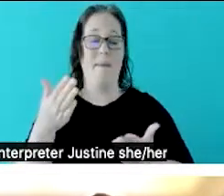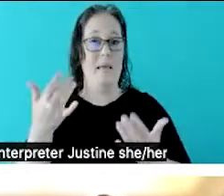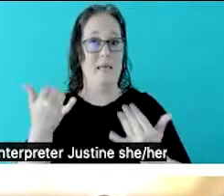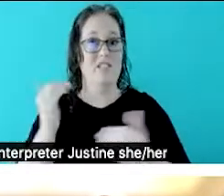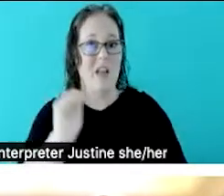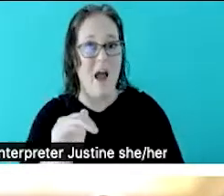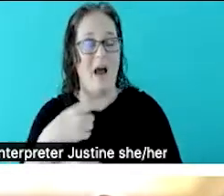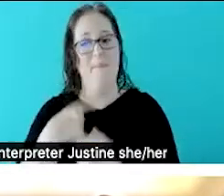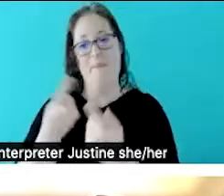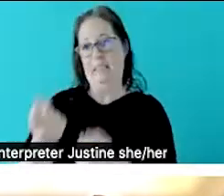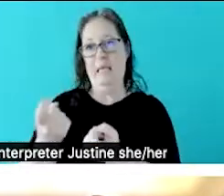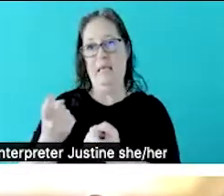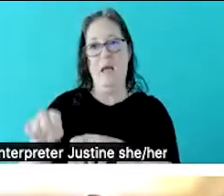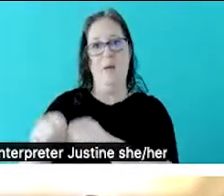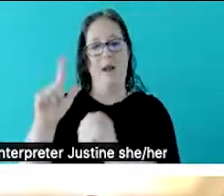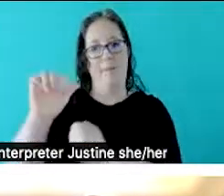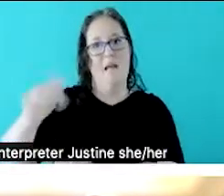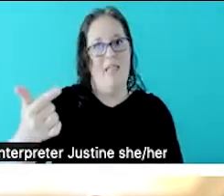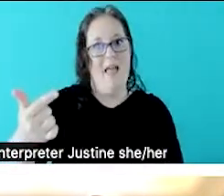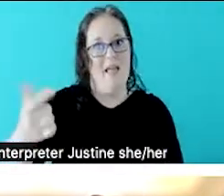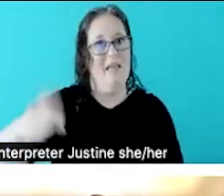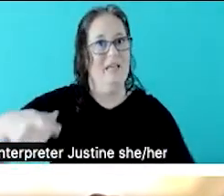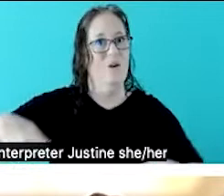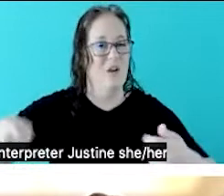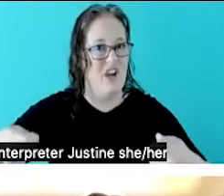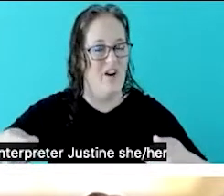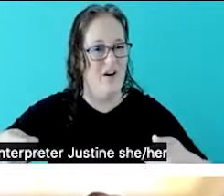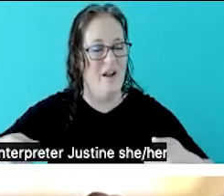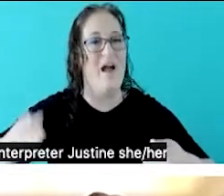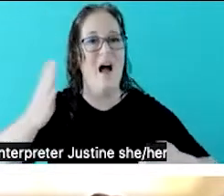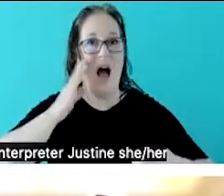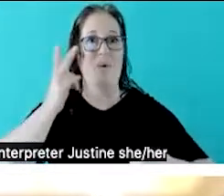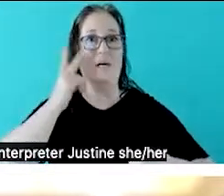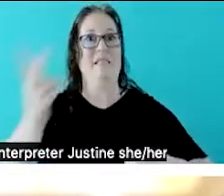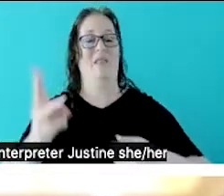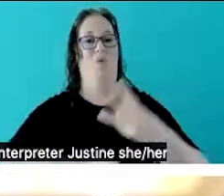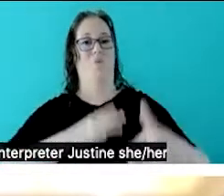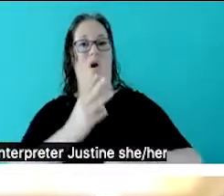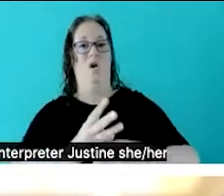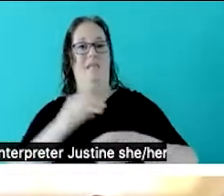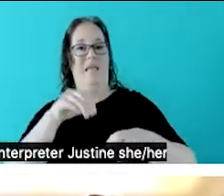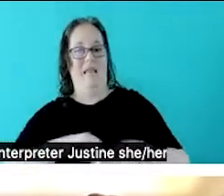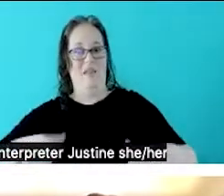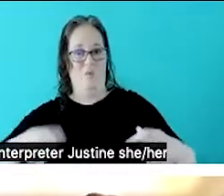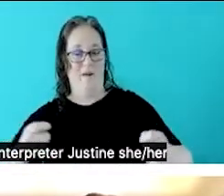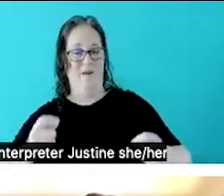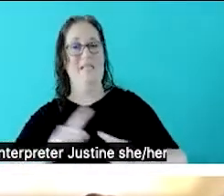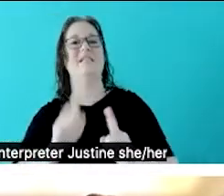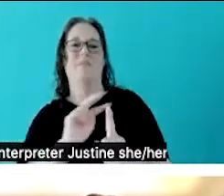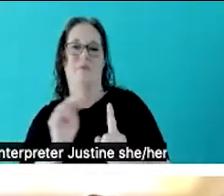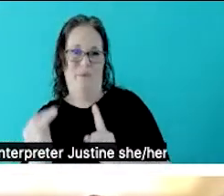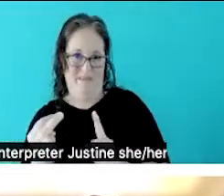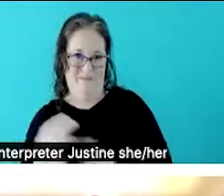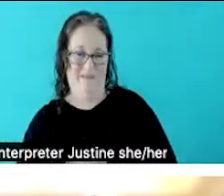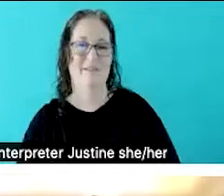break a leg and have to use a wheelchair. So I will see the world and the aquarium from a different perspective. Reach out to the community.